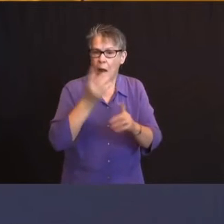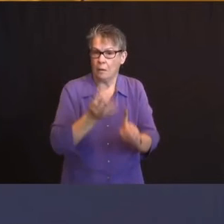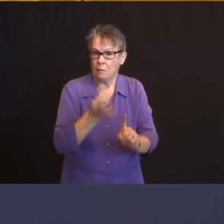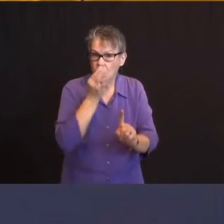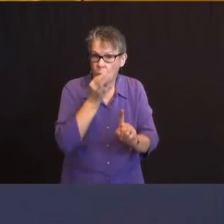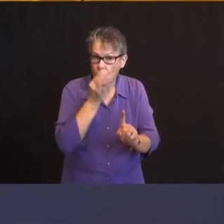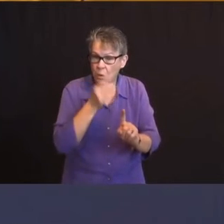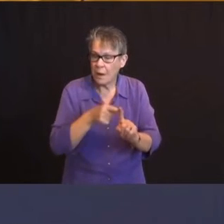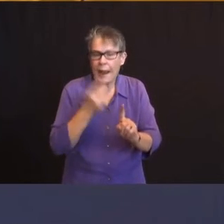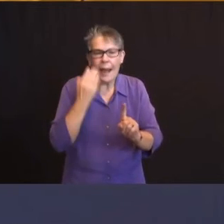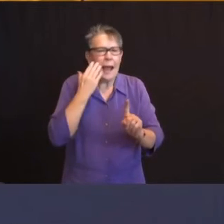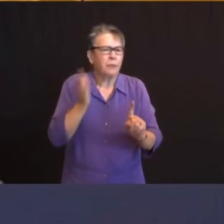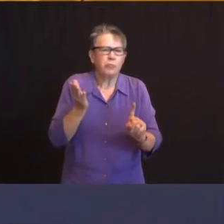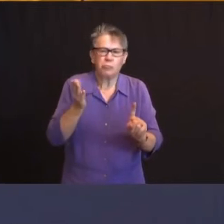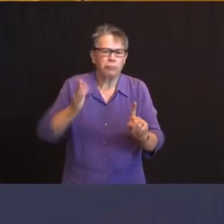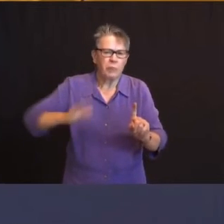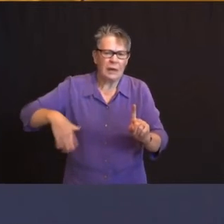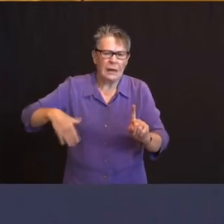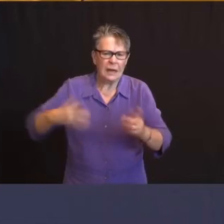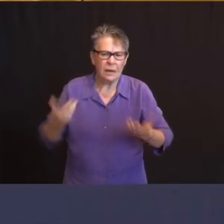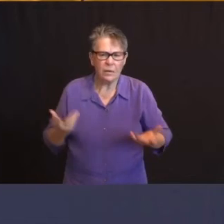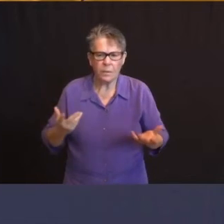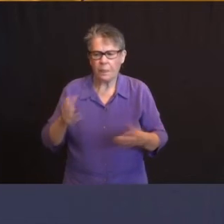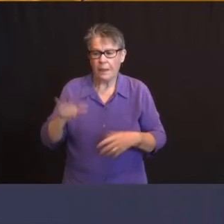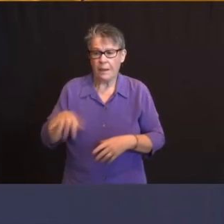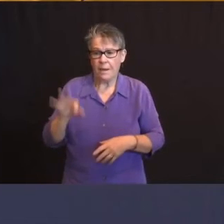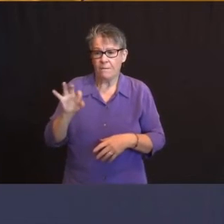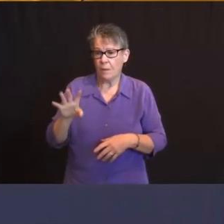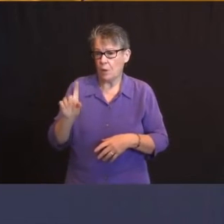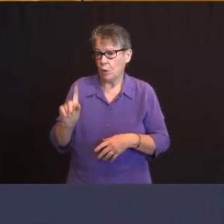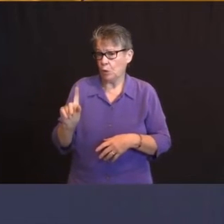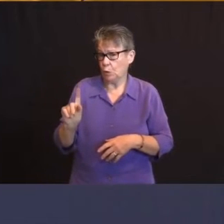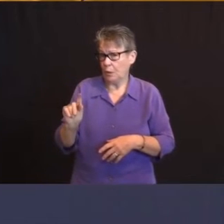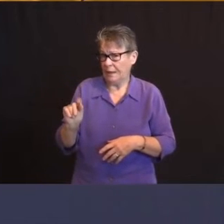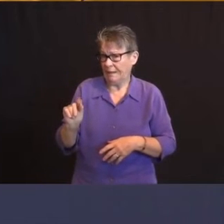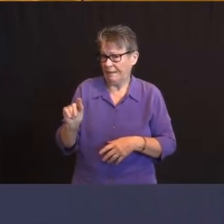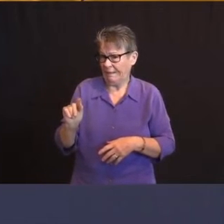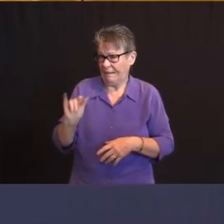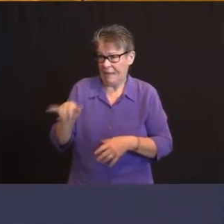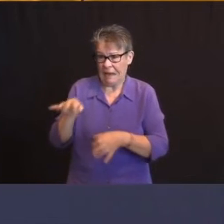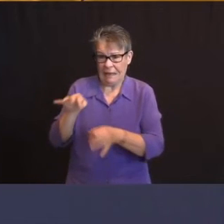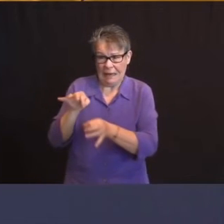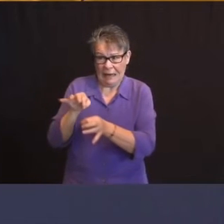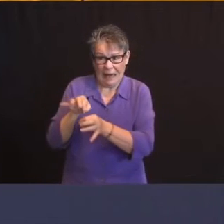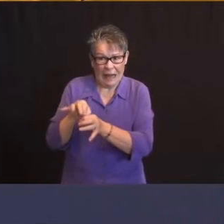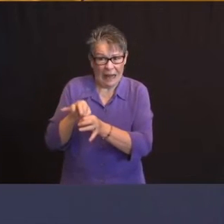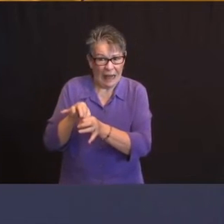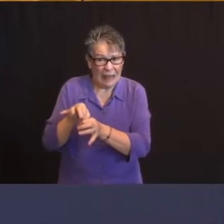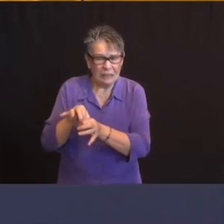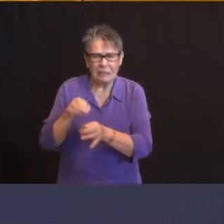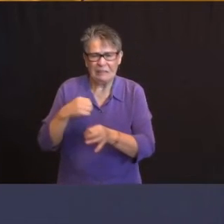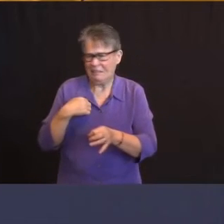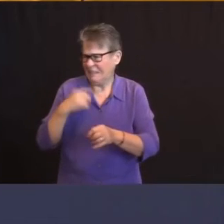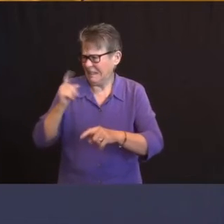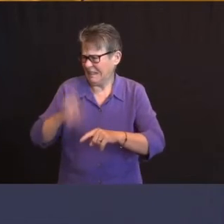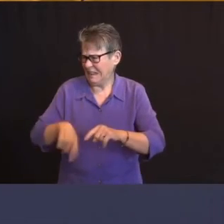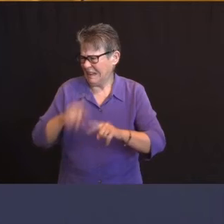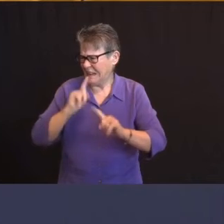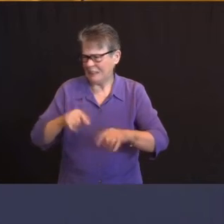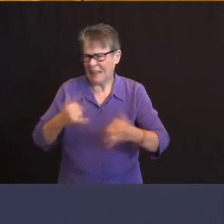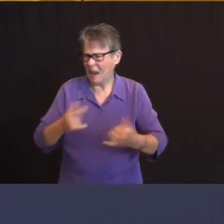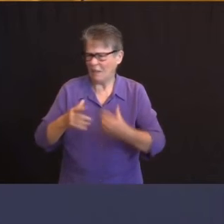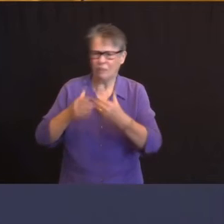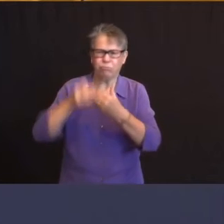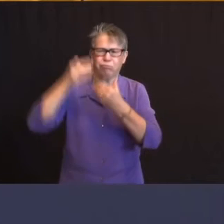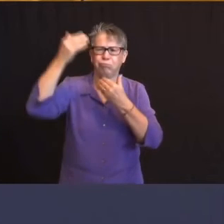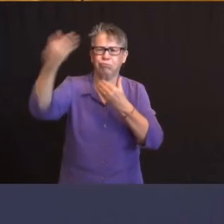question? February 20. February 20? Yep. I think too early to tell. Paramel is here, too early to tell. So we'll come back to that.